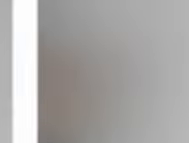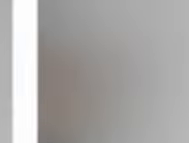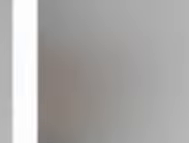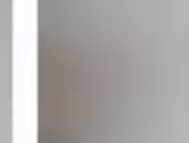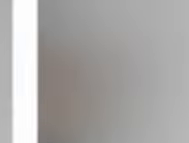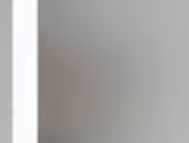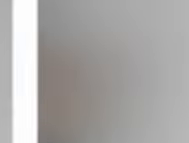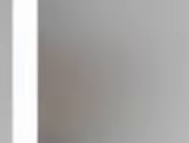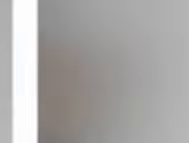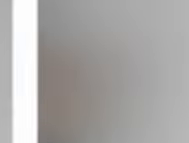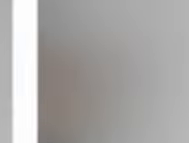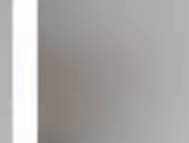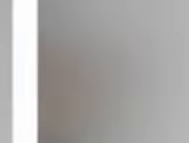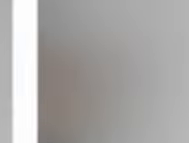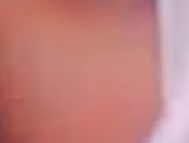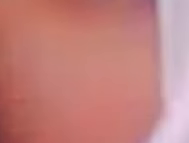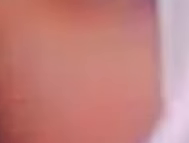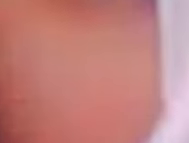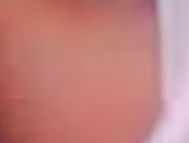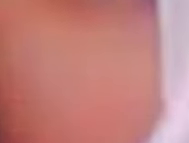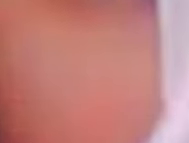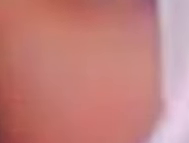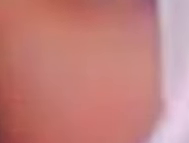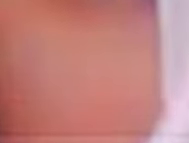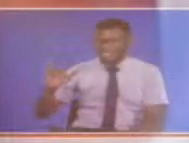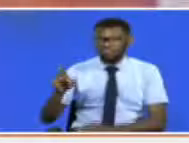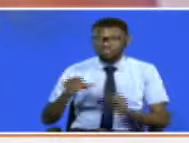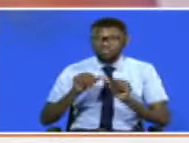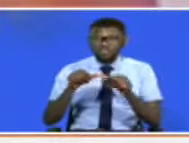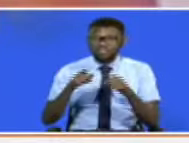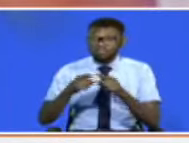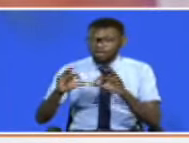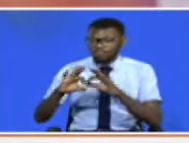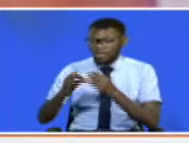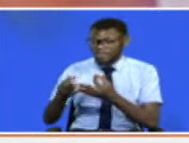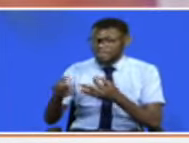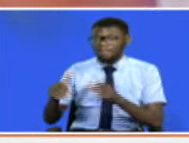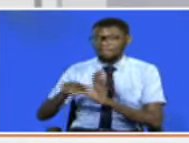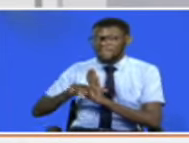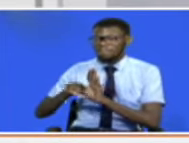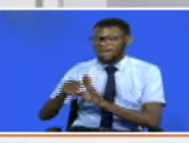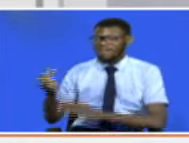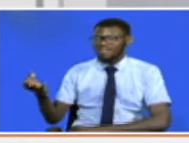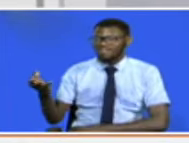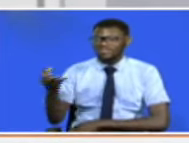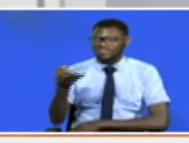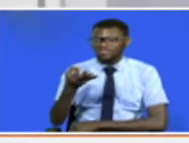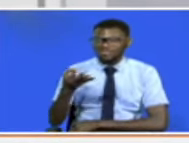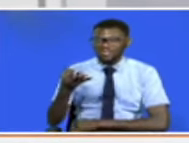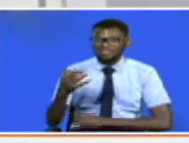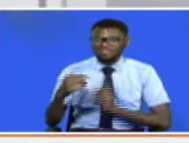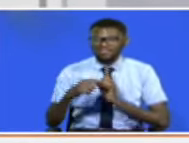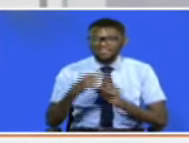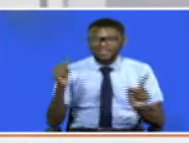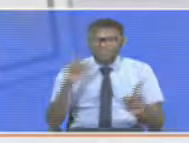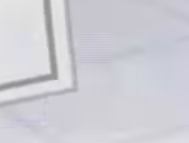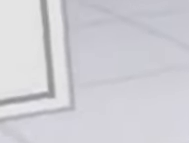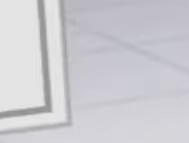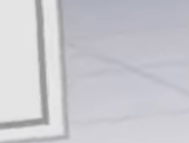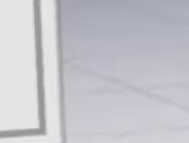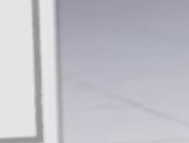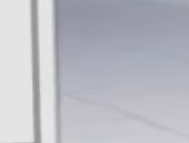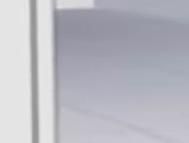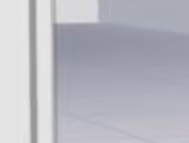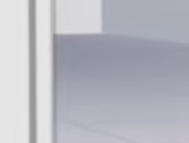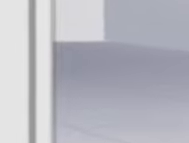under investigations with the DCI, including the murder of a family of three, namely Dahabo Daoud Said,